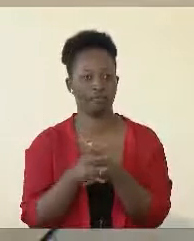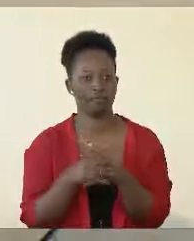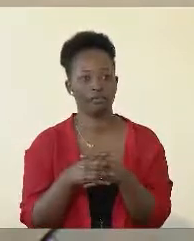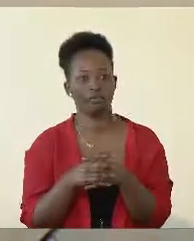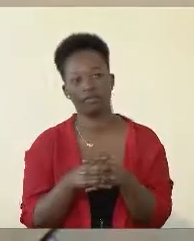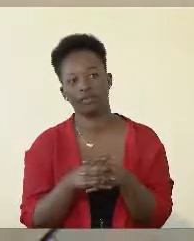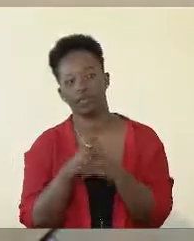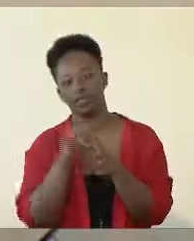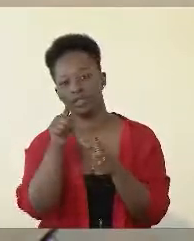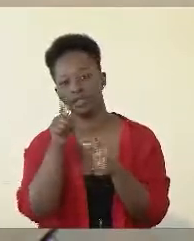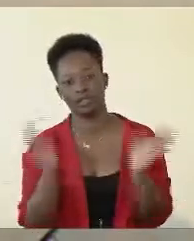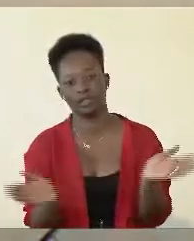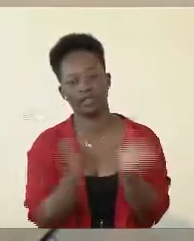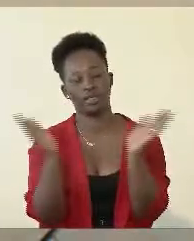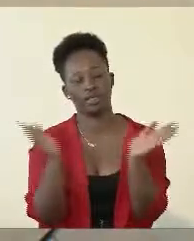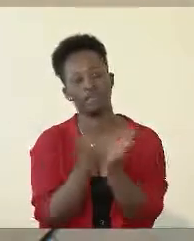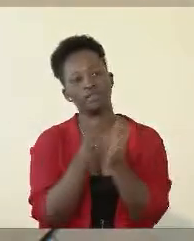further